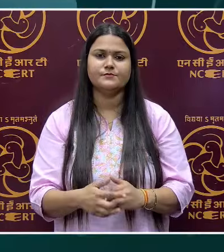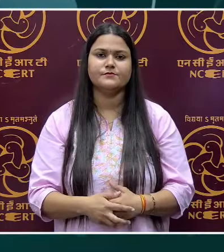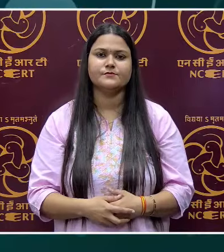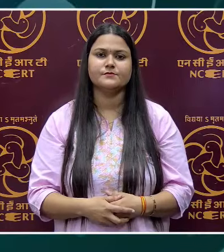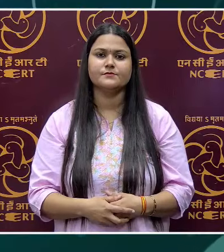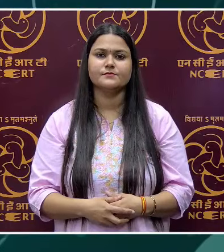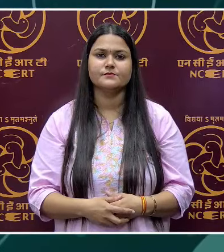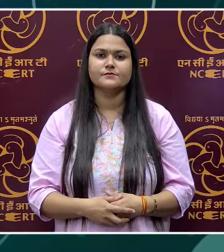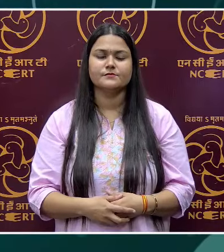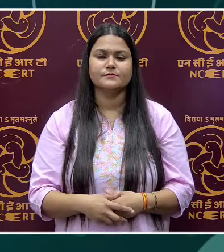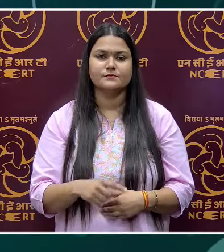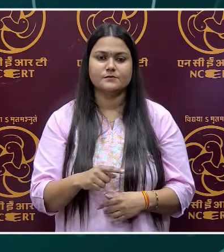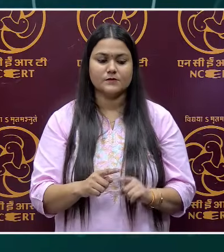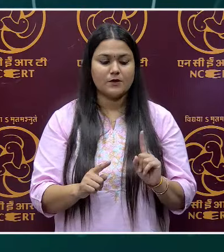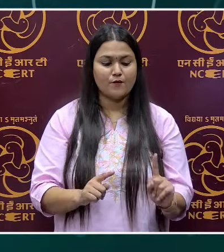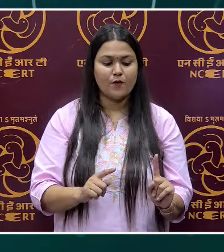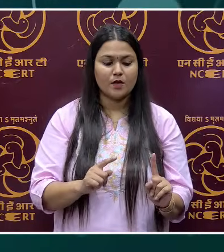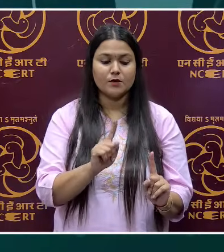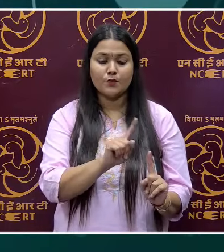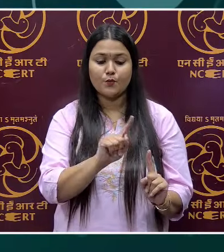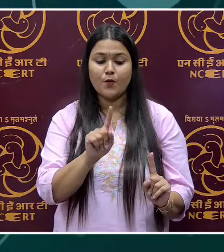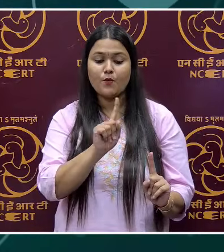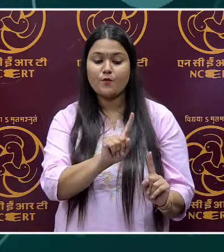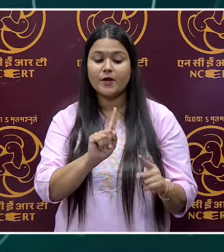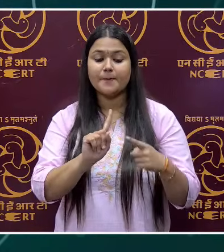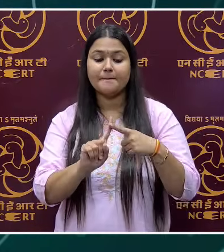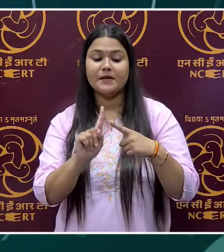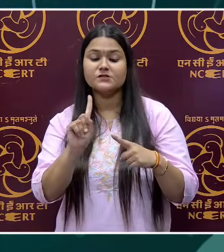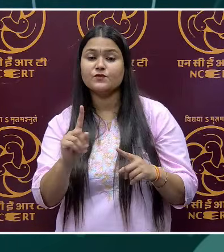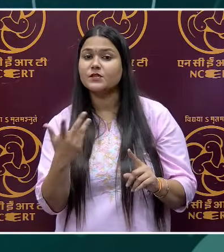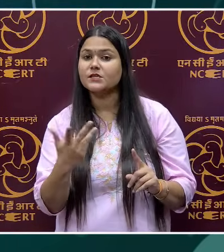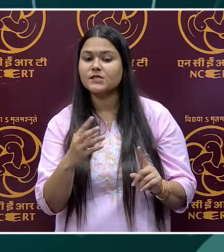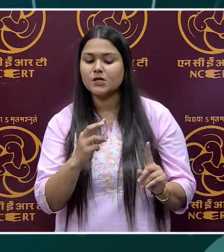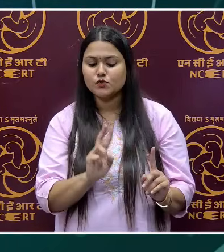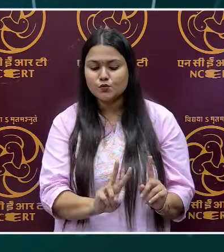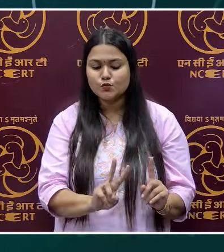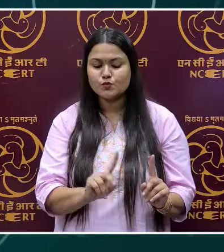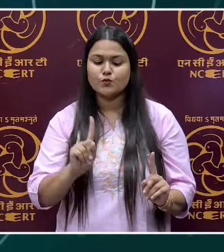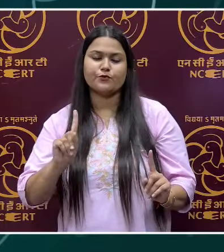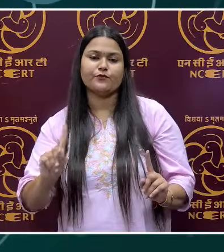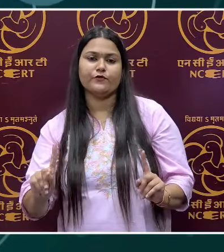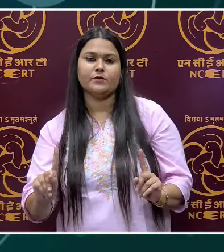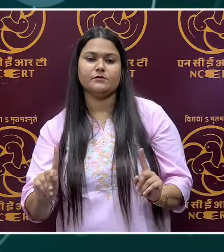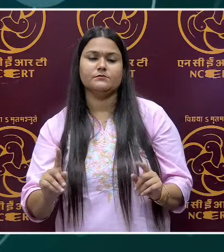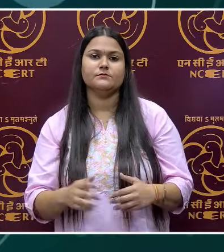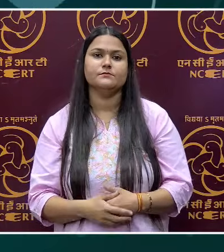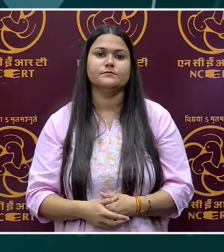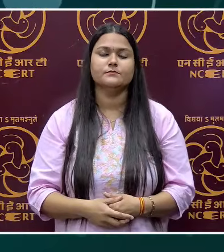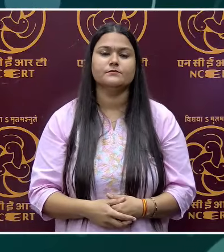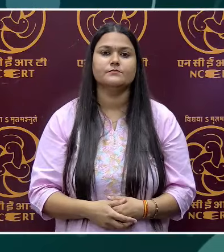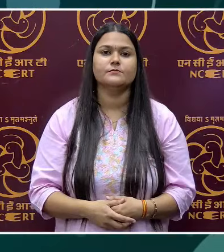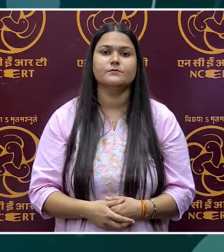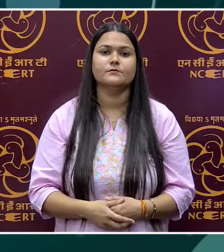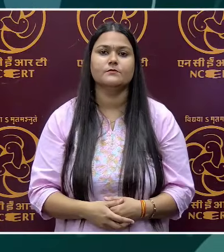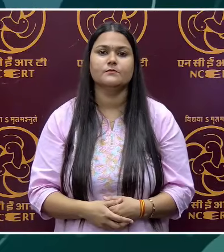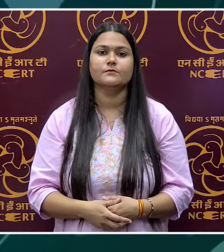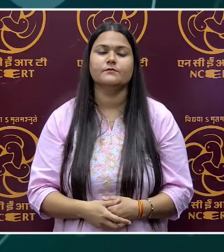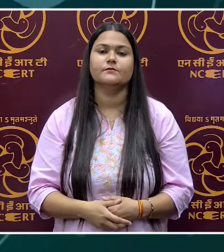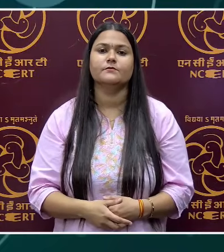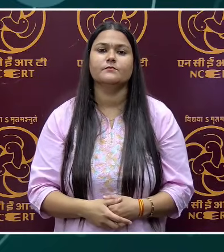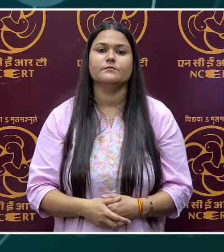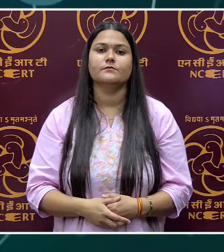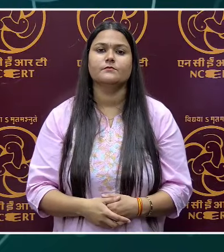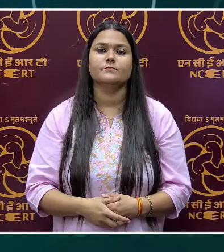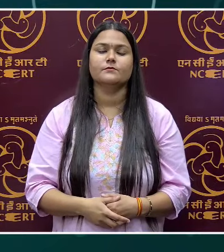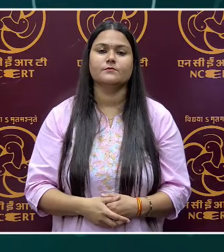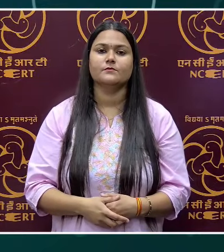this one came here, then this one and this one, these two are added to perform make this 2